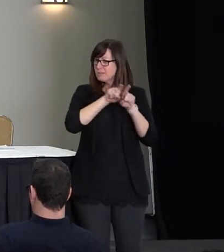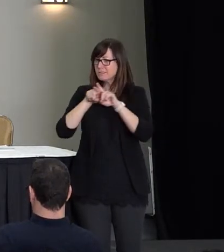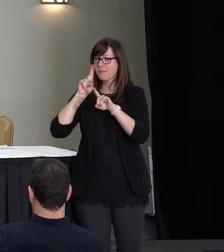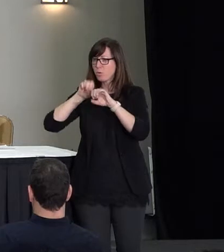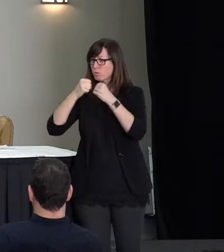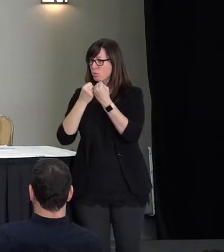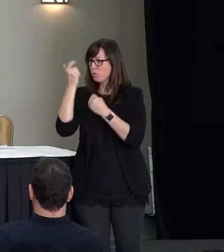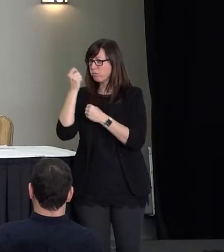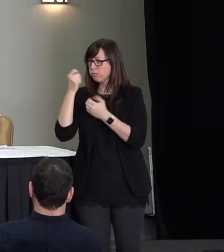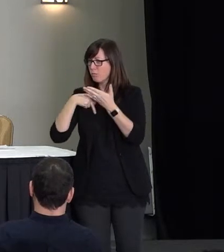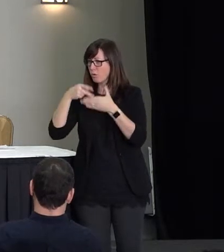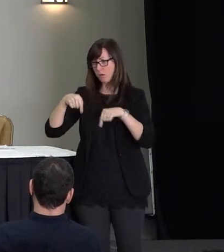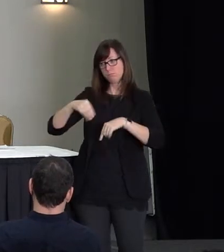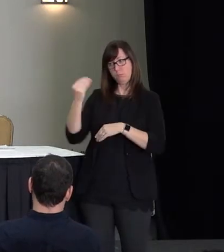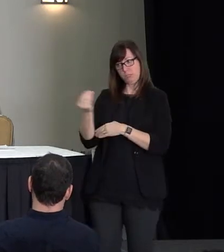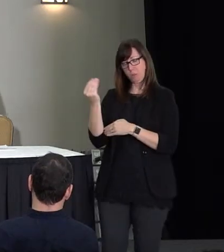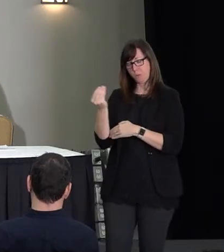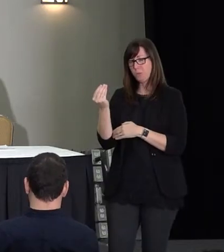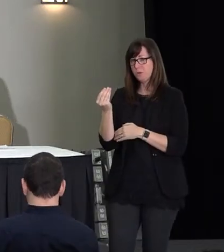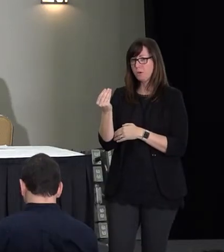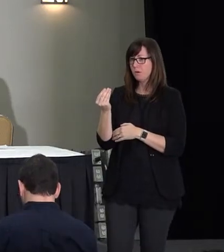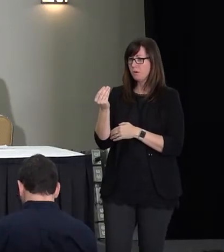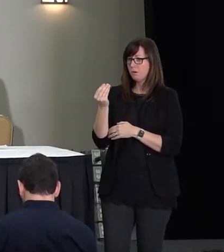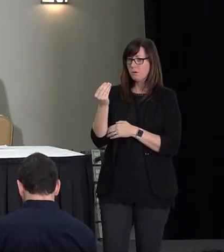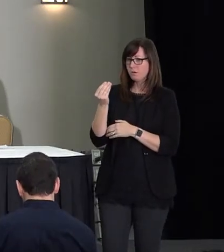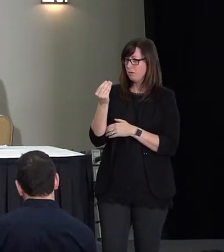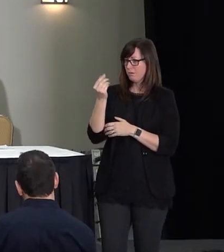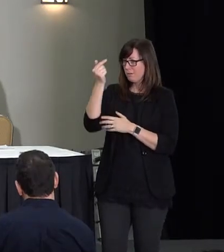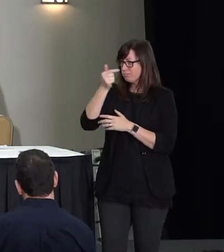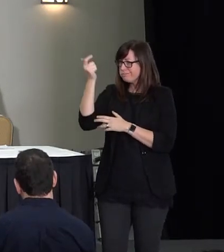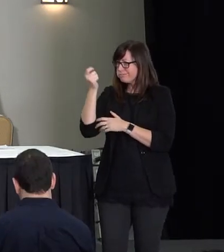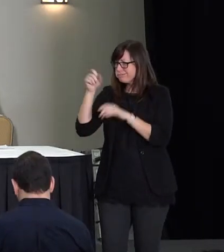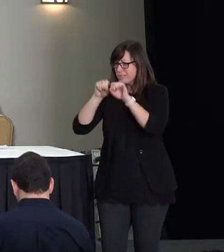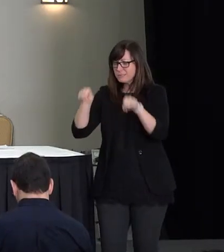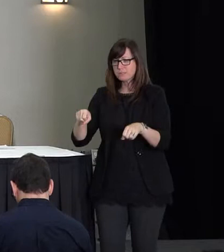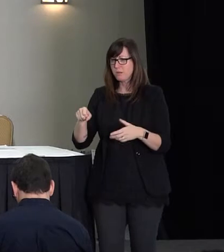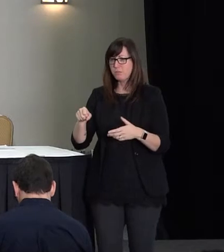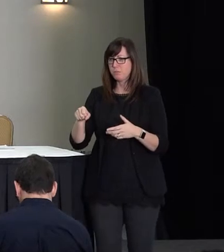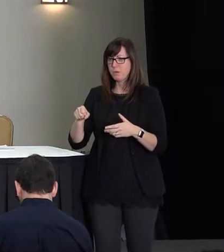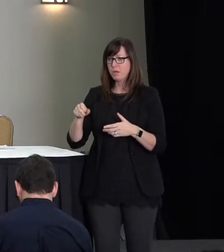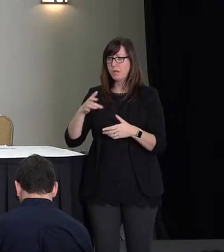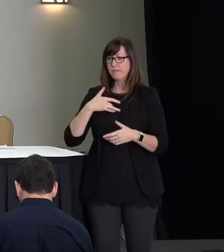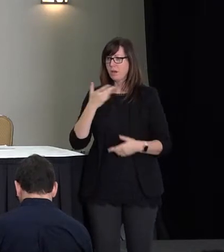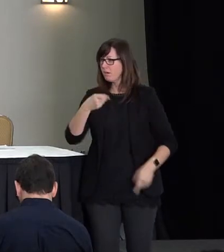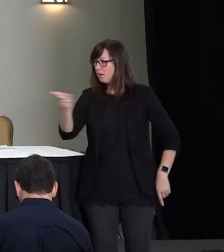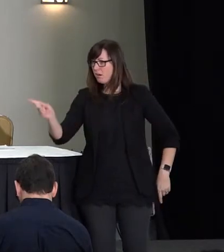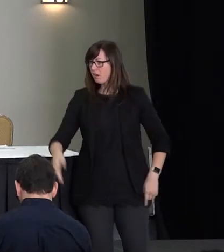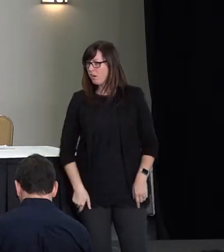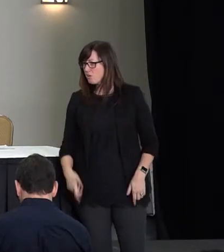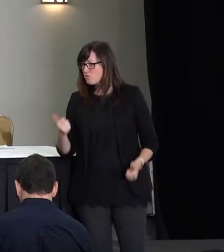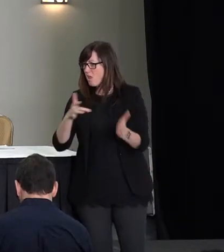assistance programs in Ontario. The systems are set up with this idea that you're all a bunch of